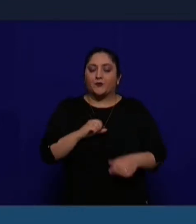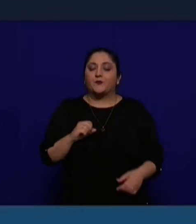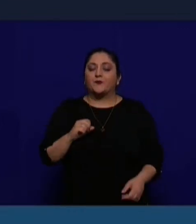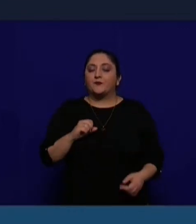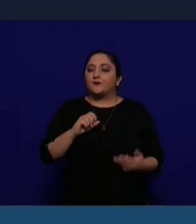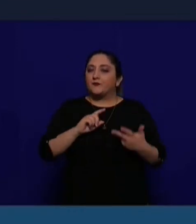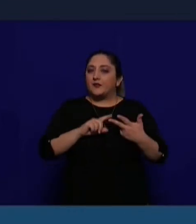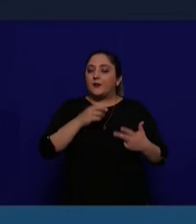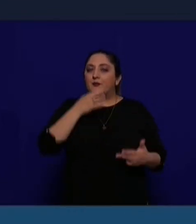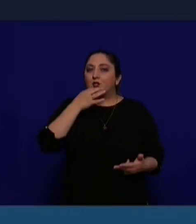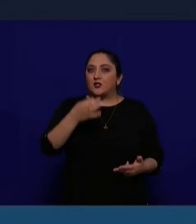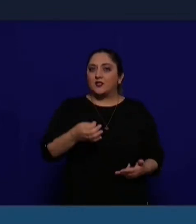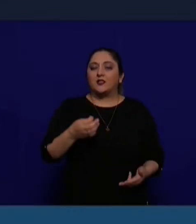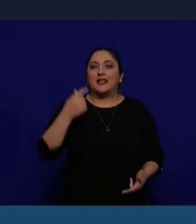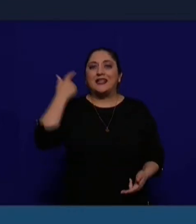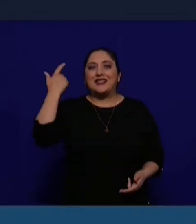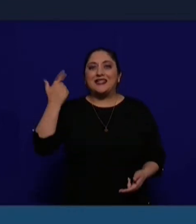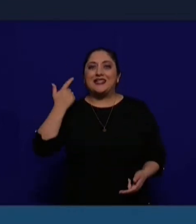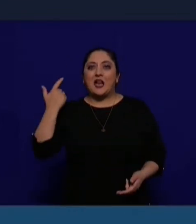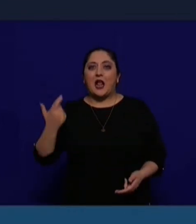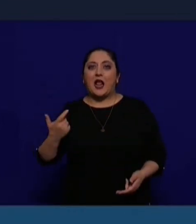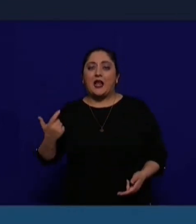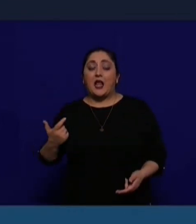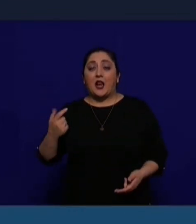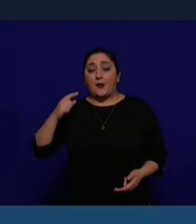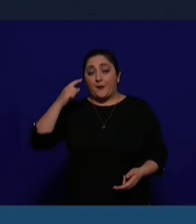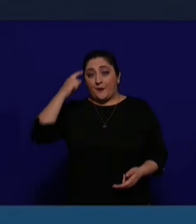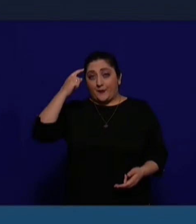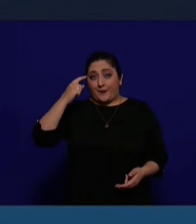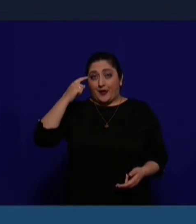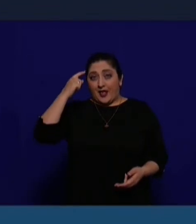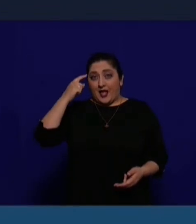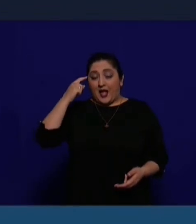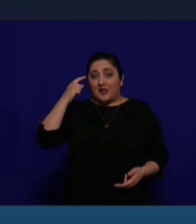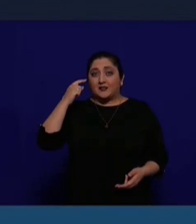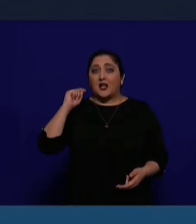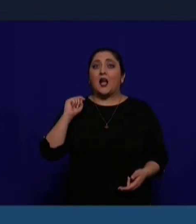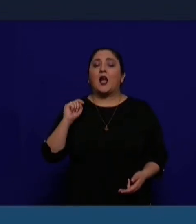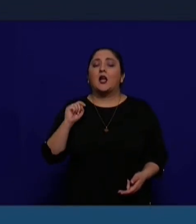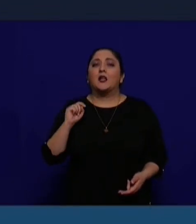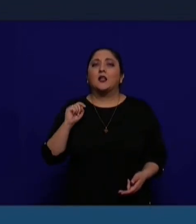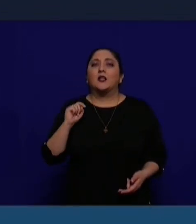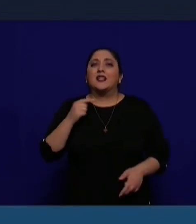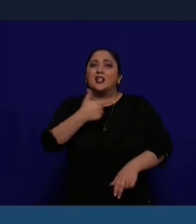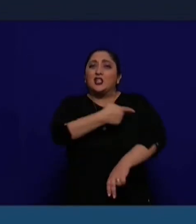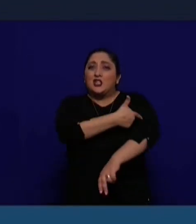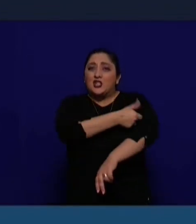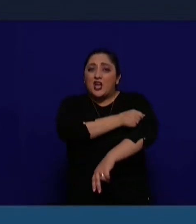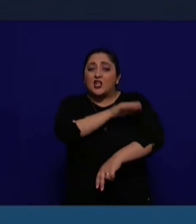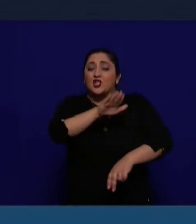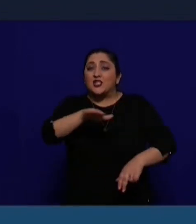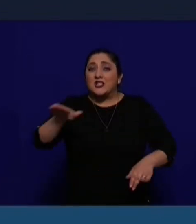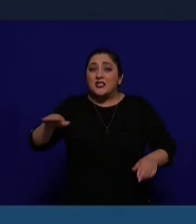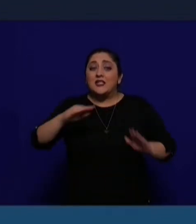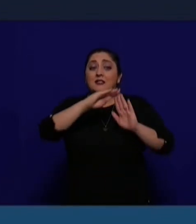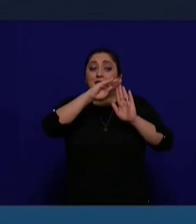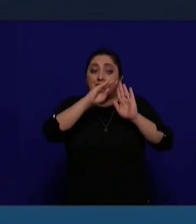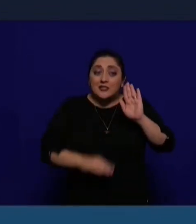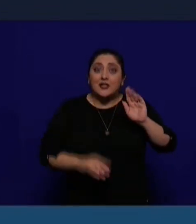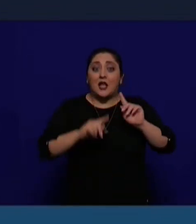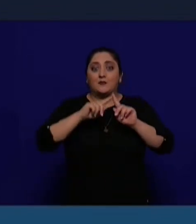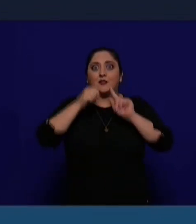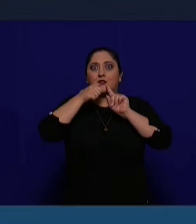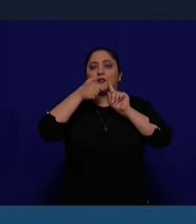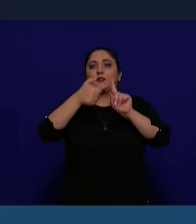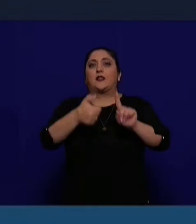domanda, l-Iżrael qed jippjana illi jlaqqam lil nies ta' taħt is-16 sena bit-tilqima